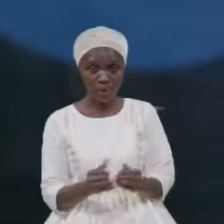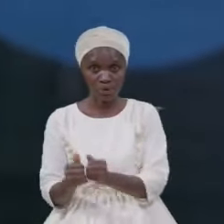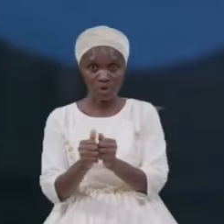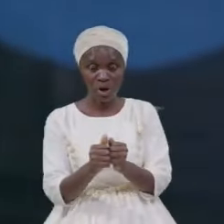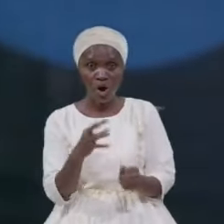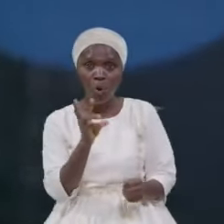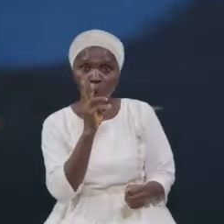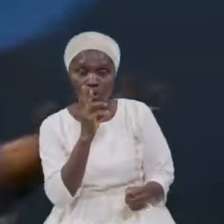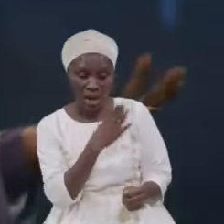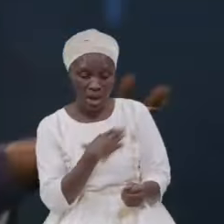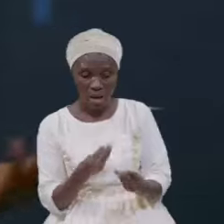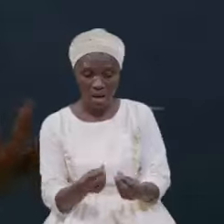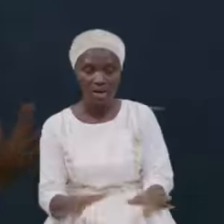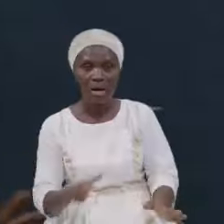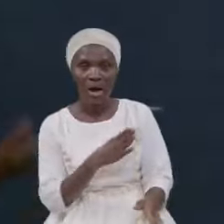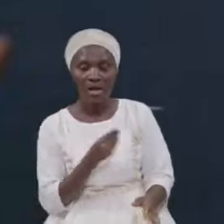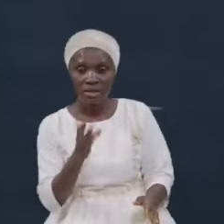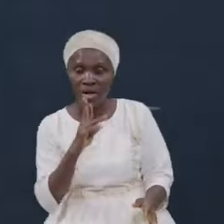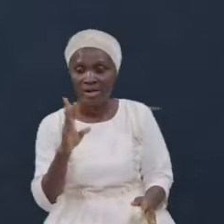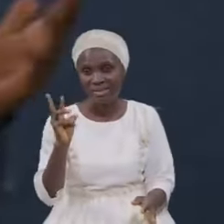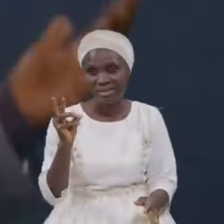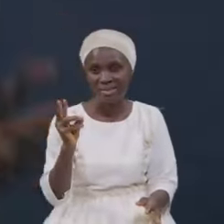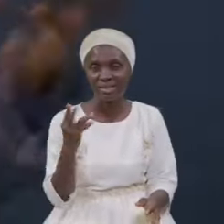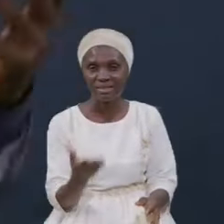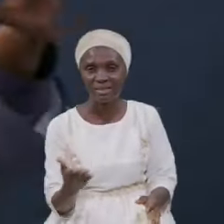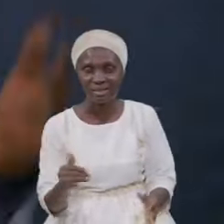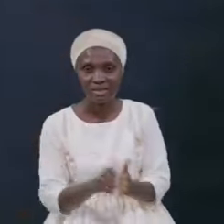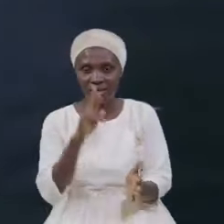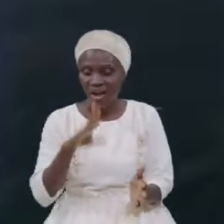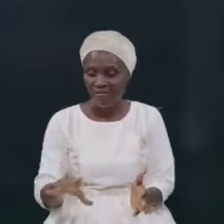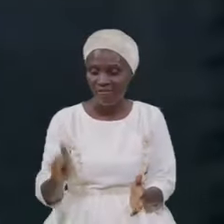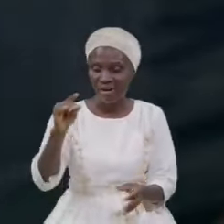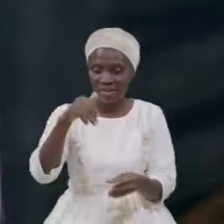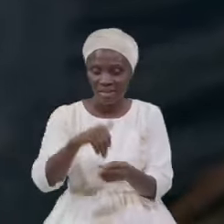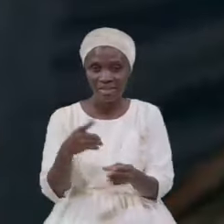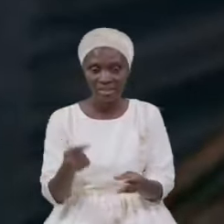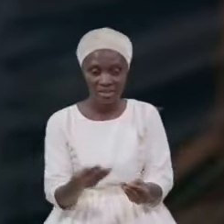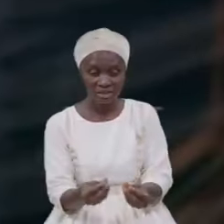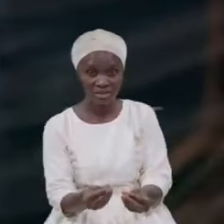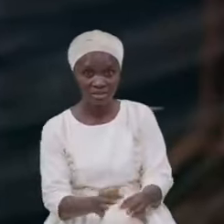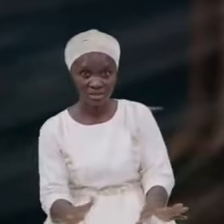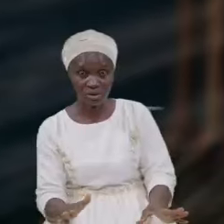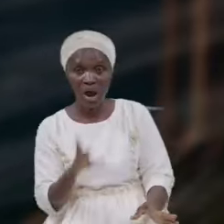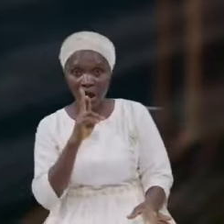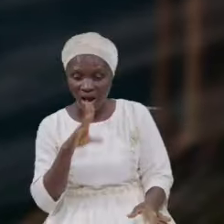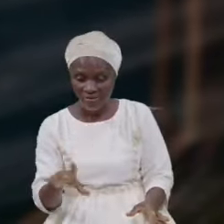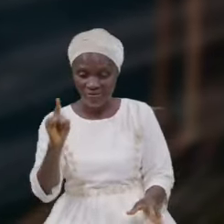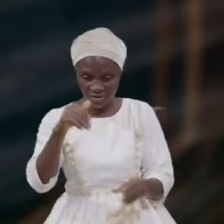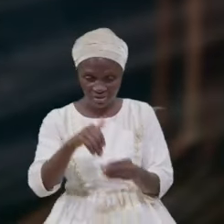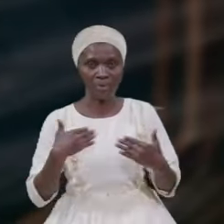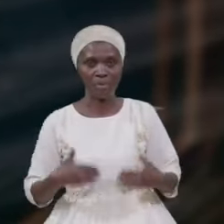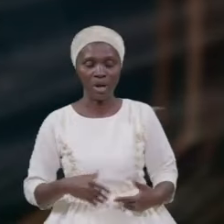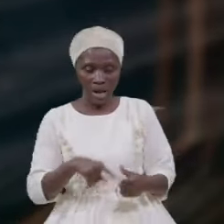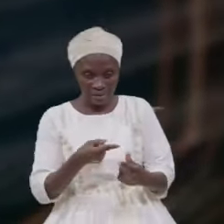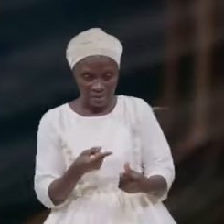the dust, they are found in the body, and then much water in the body. Now